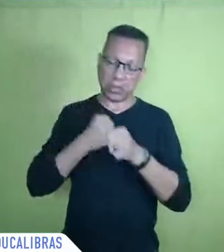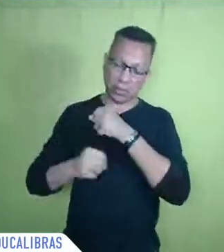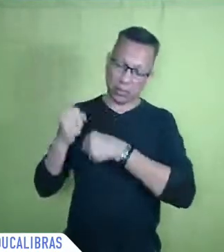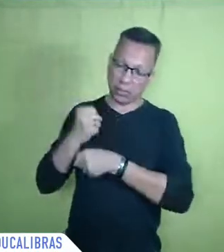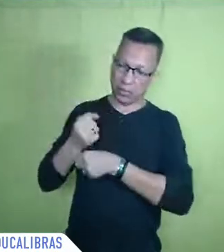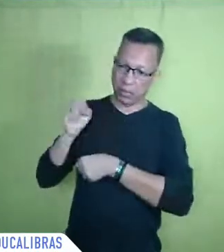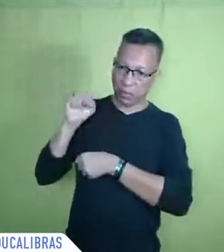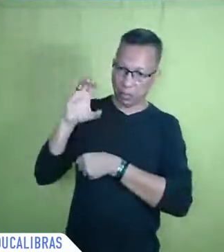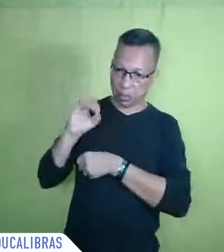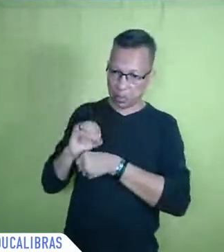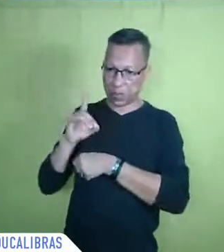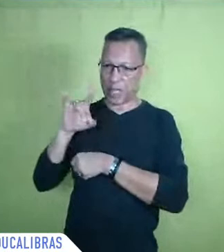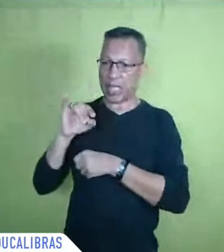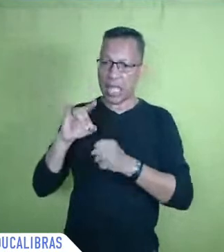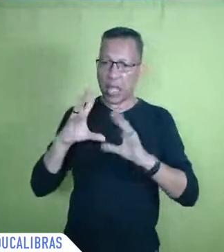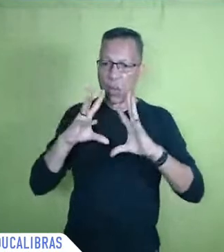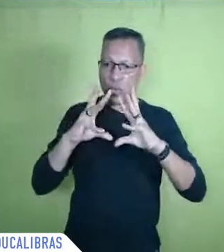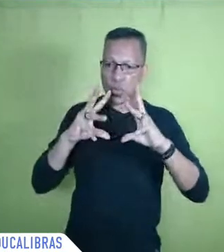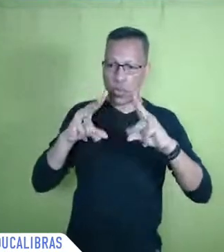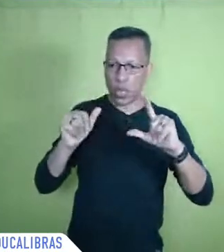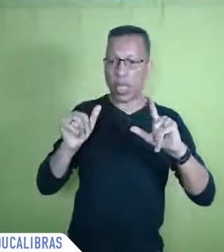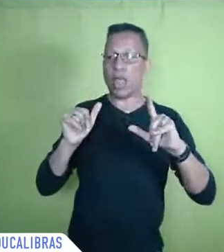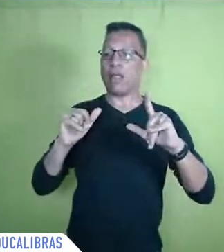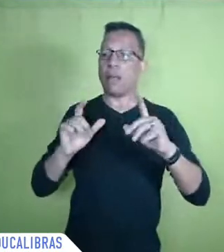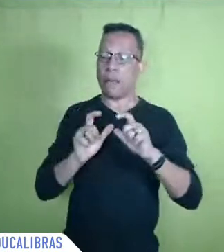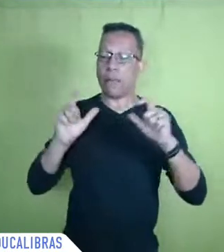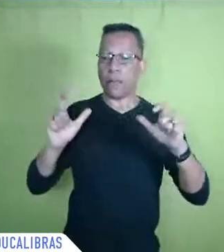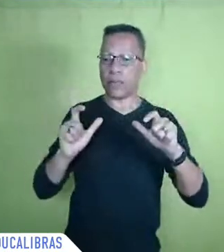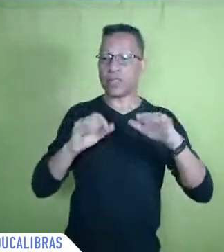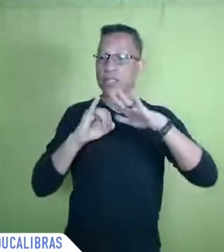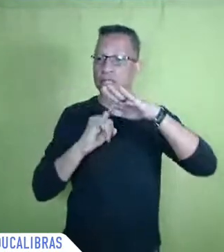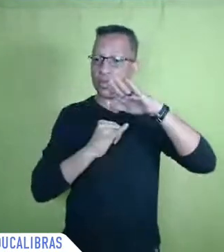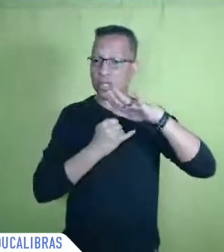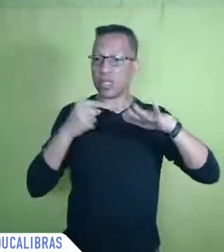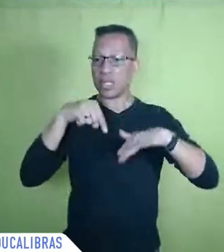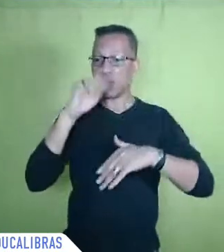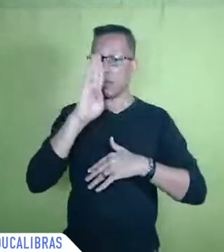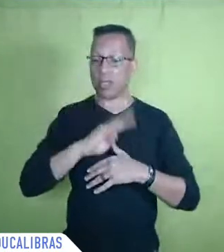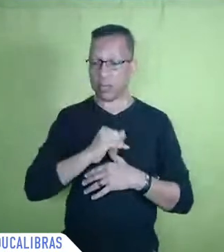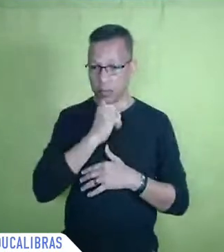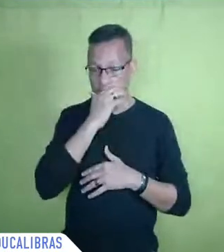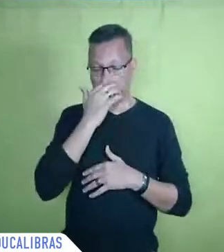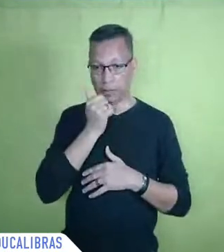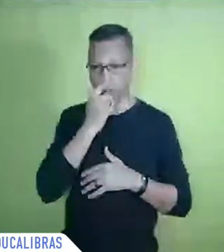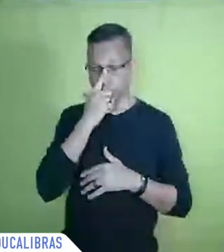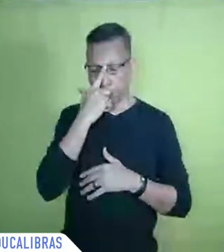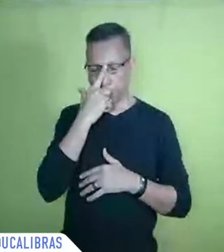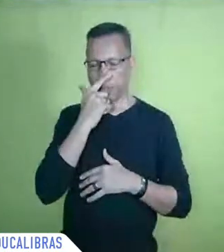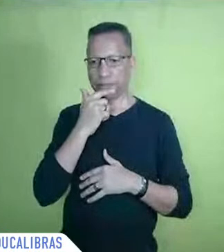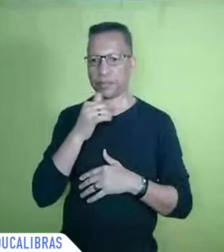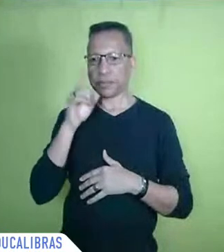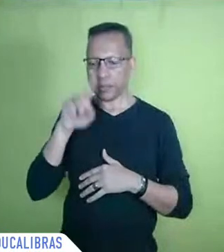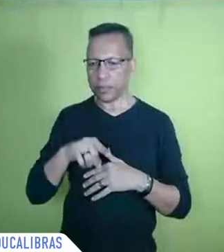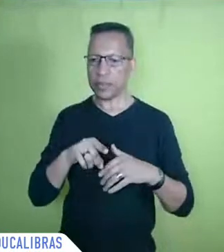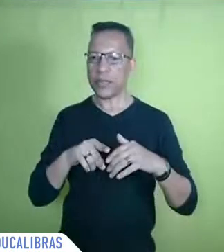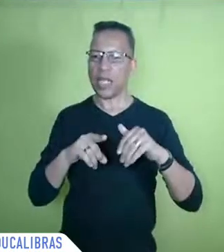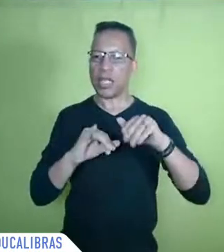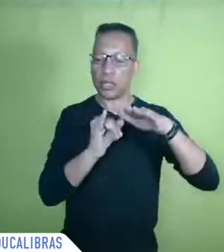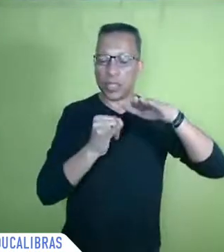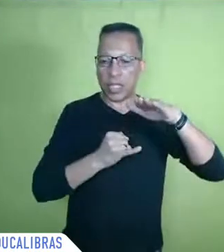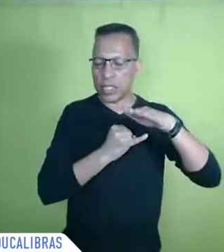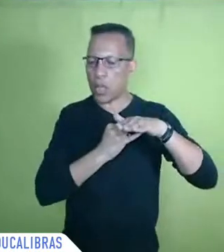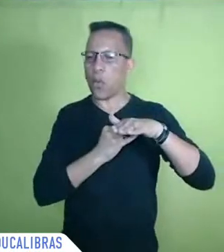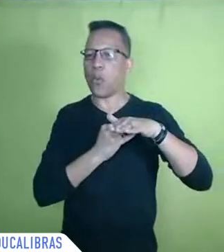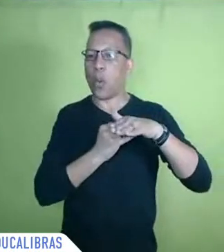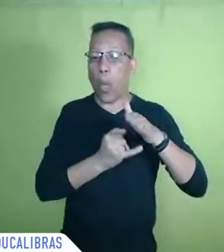industry. The premature deindustrialization of Brazil, which happened quite fast from the late 1980s and early 1990s,